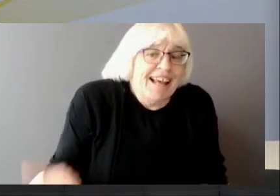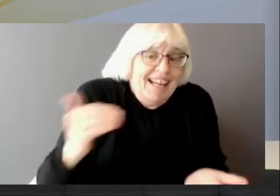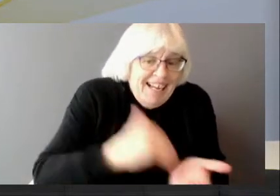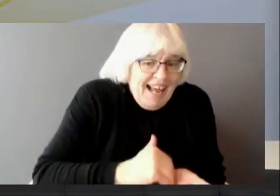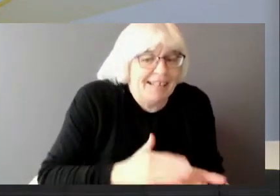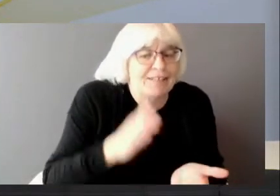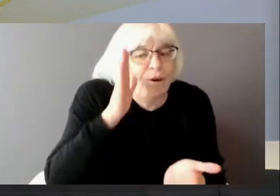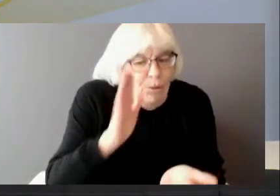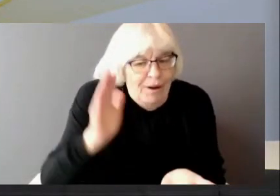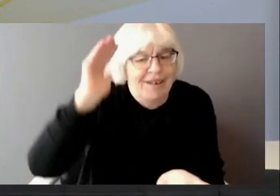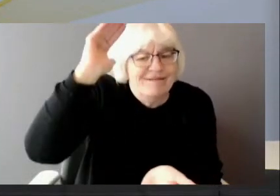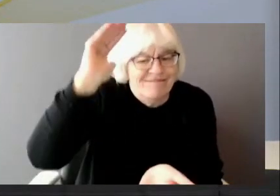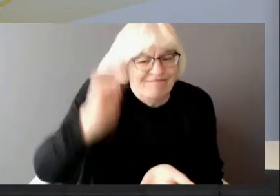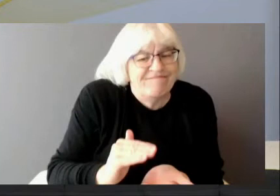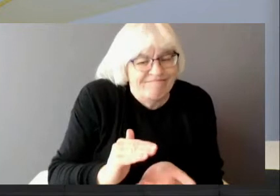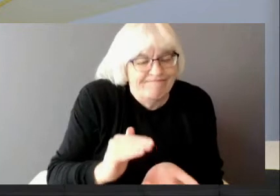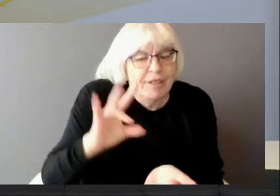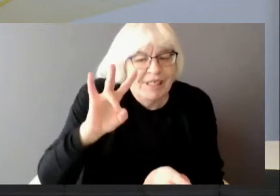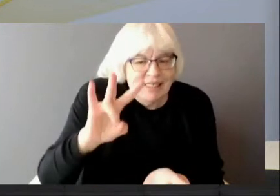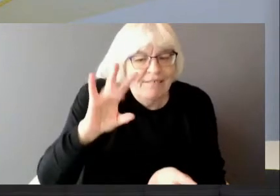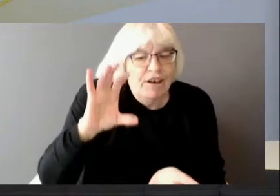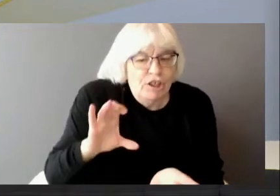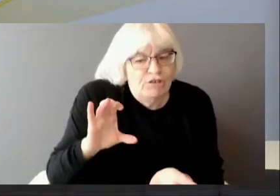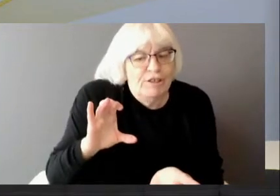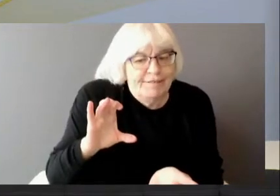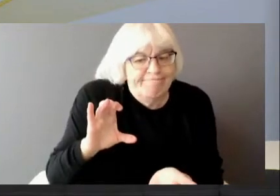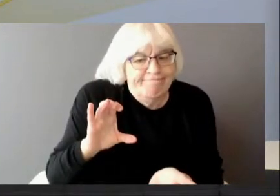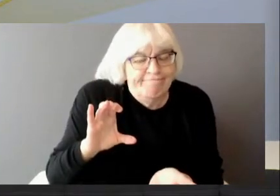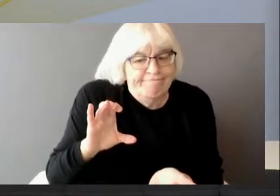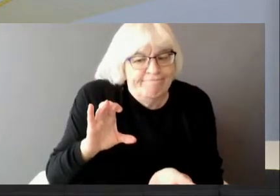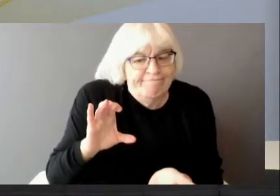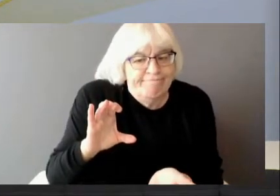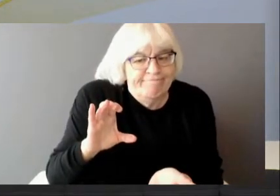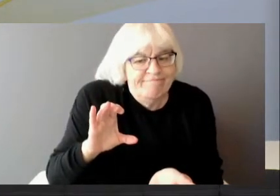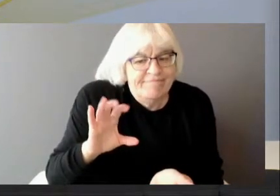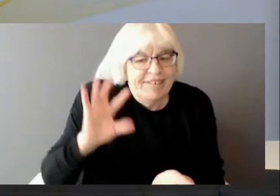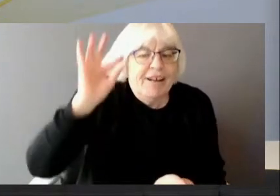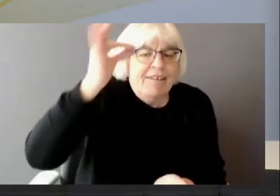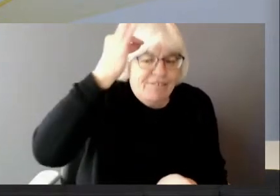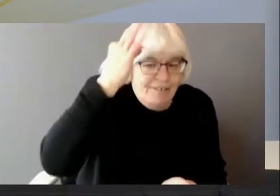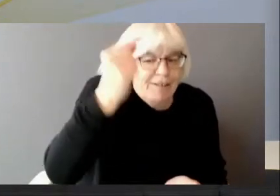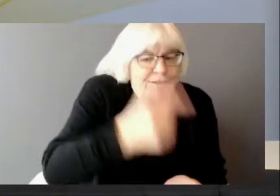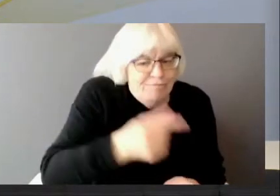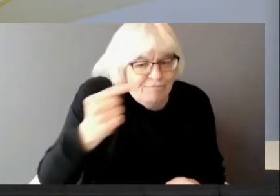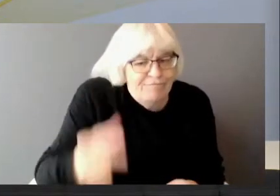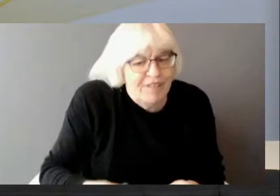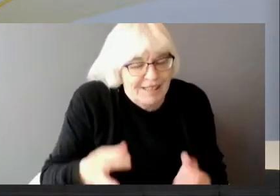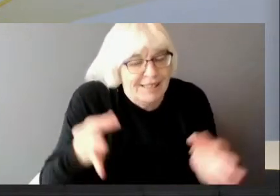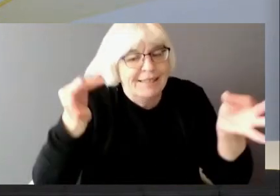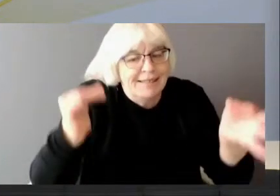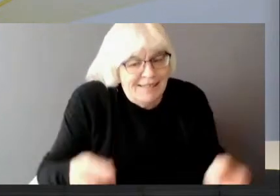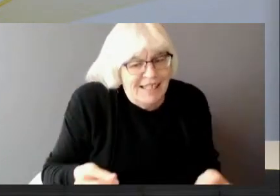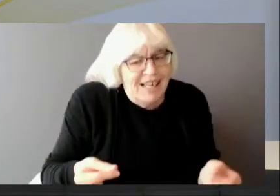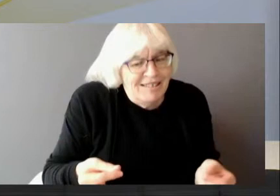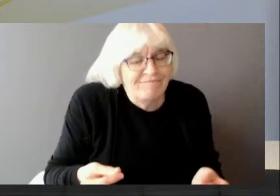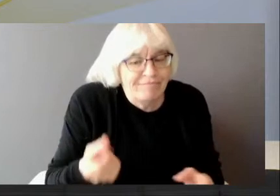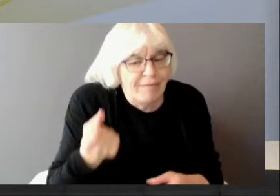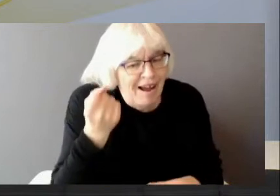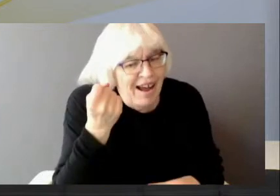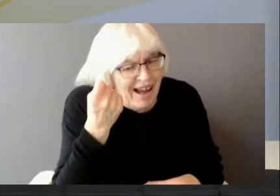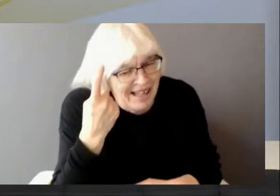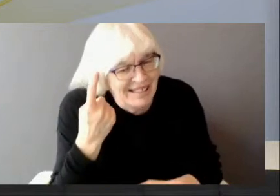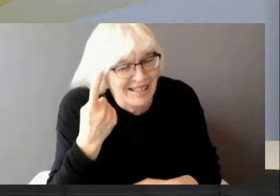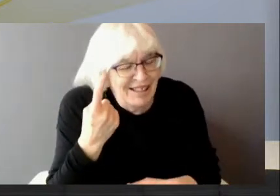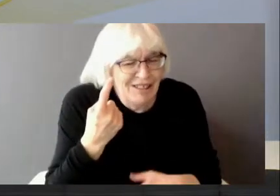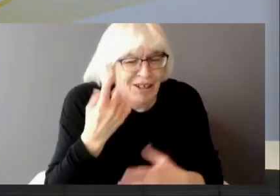have been diverted. This decision was made by the federal government, and it is understandable given the special challenges in